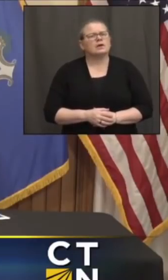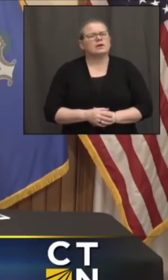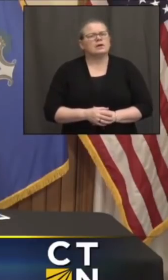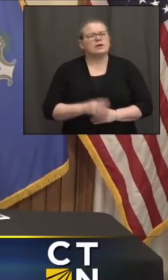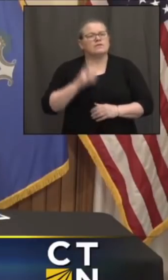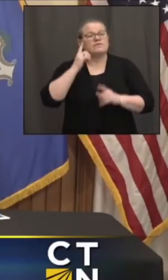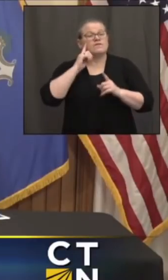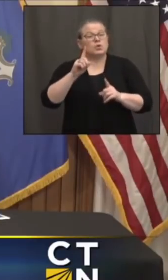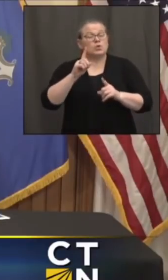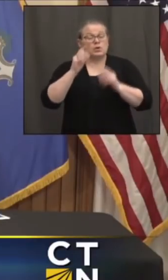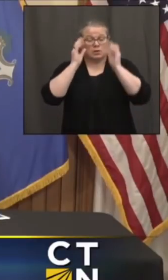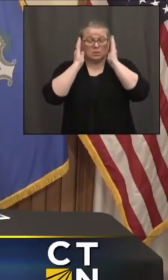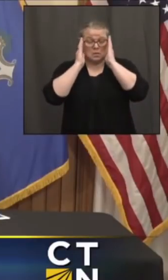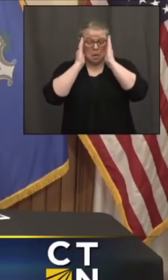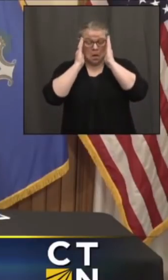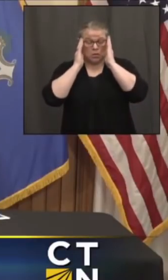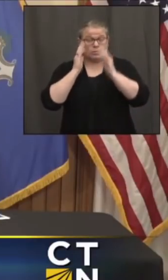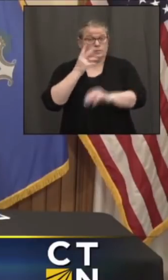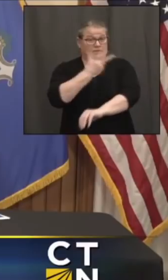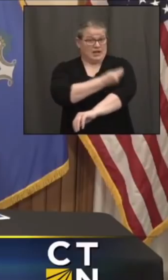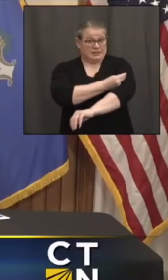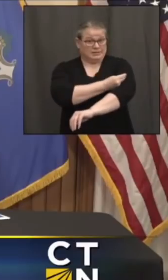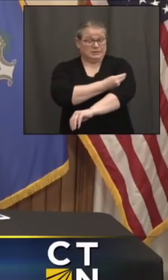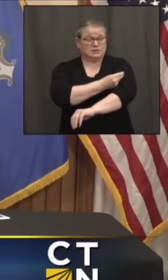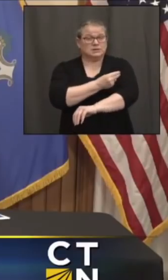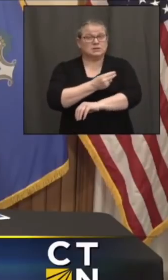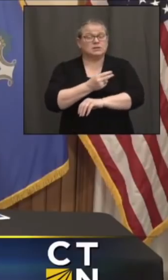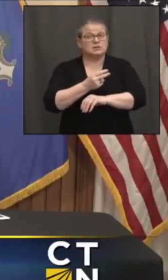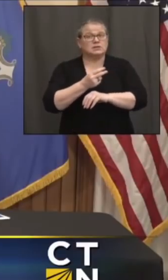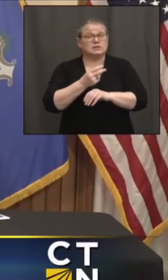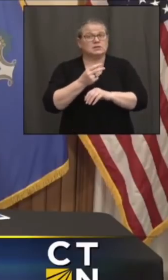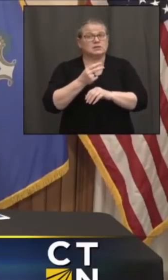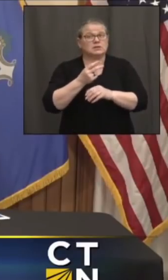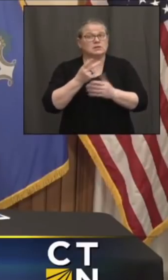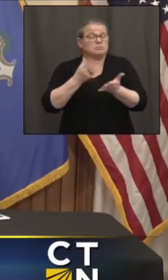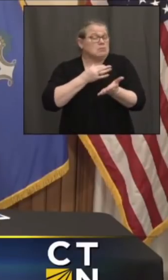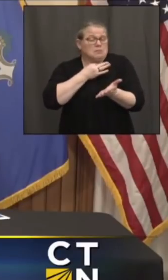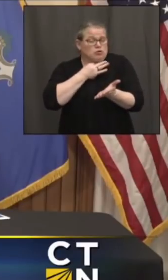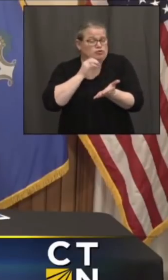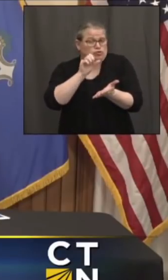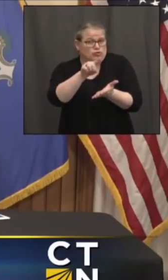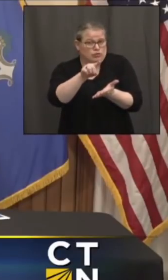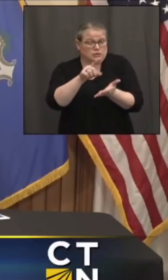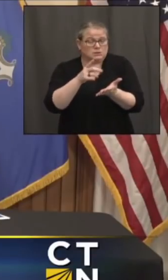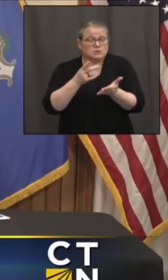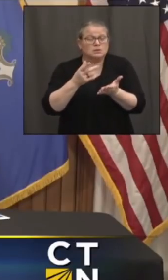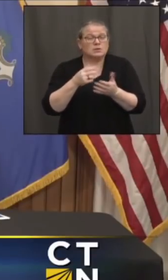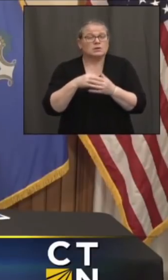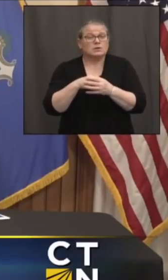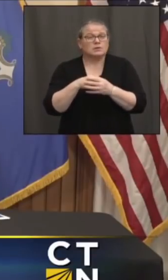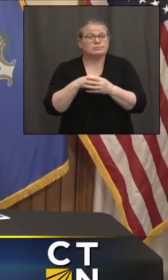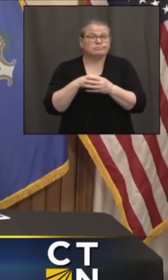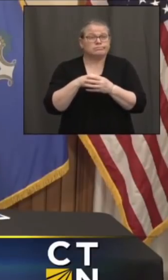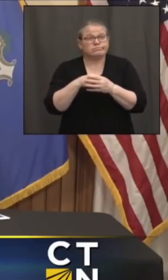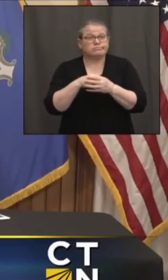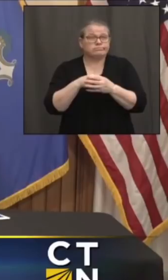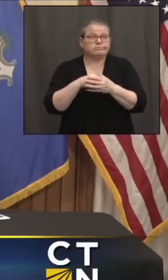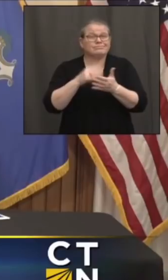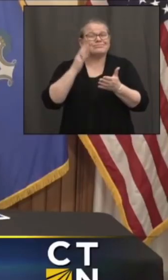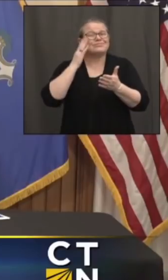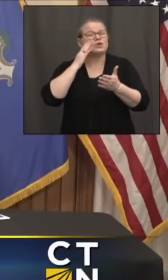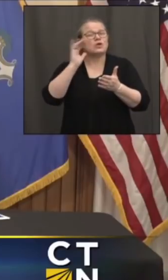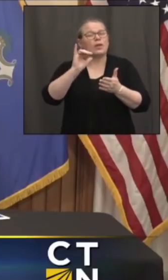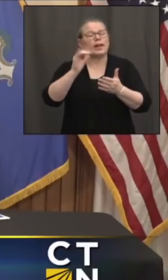administration, is it ever going to be the case where, say, much like businesses will have a flu